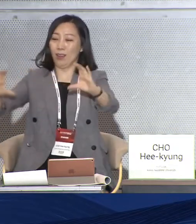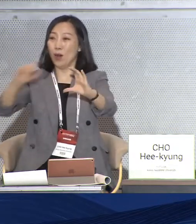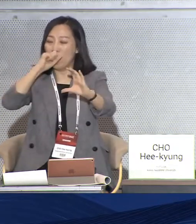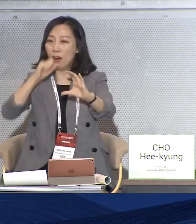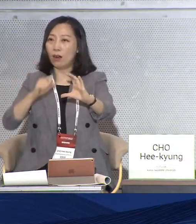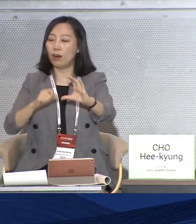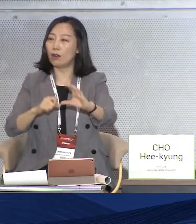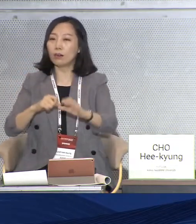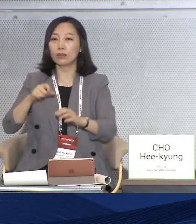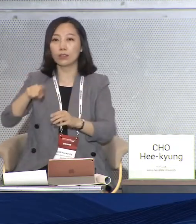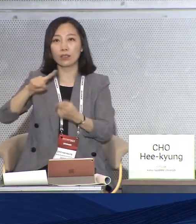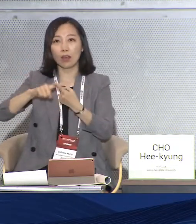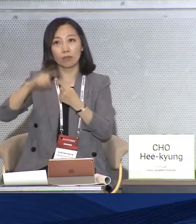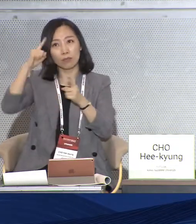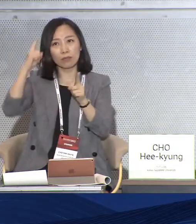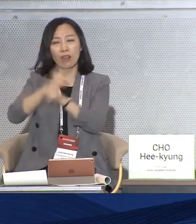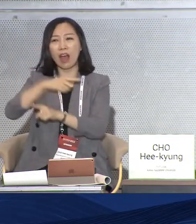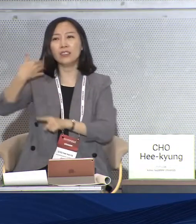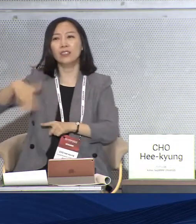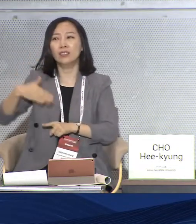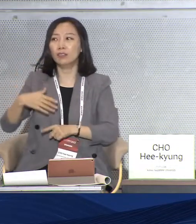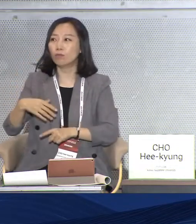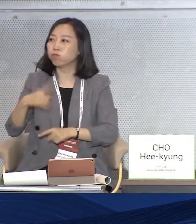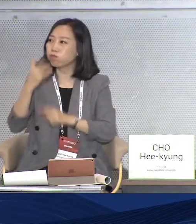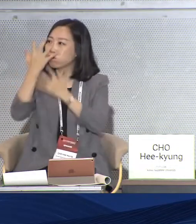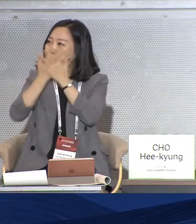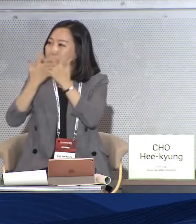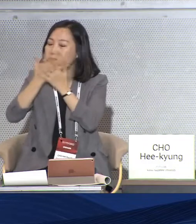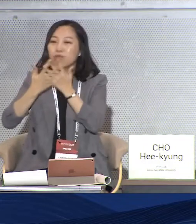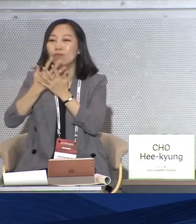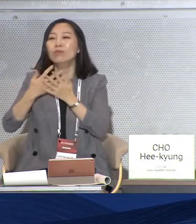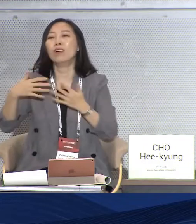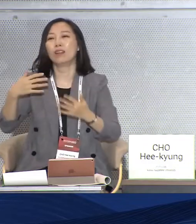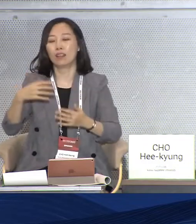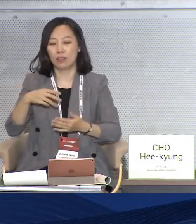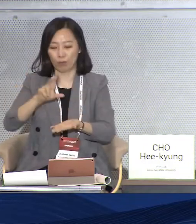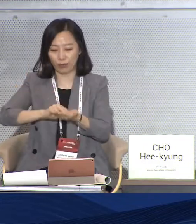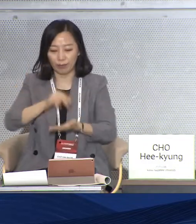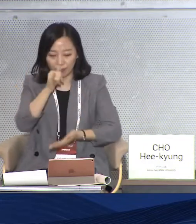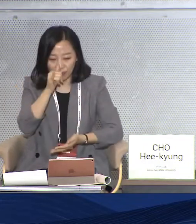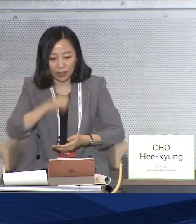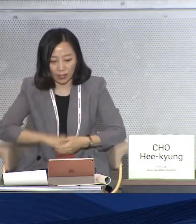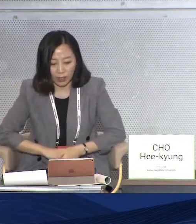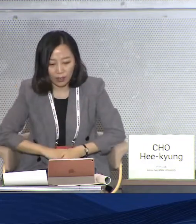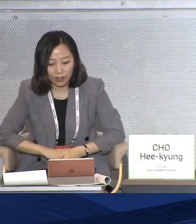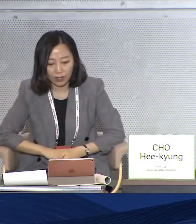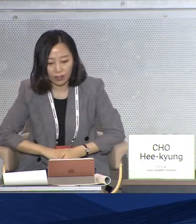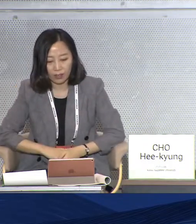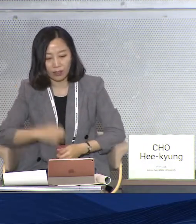but most of the times they are not that much visible.